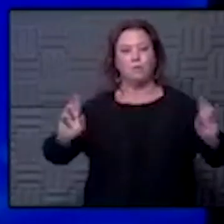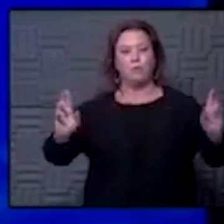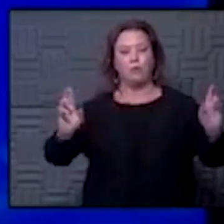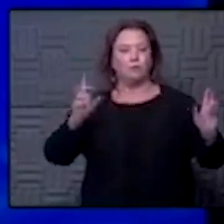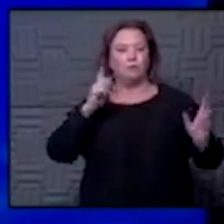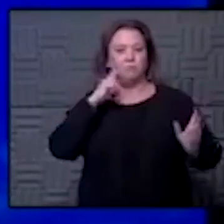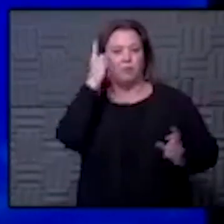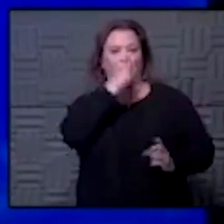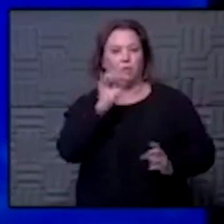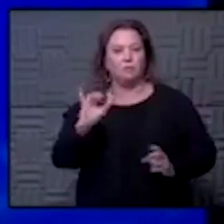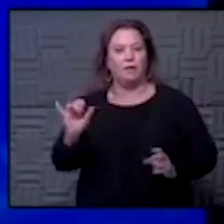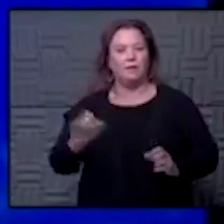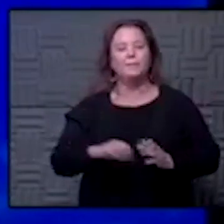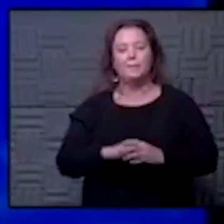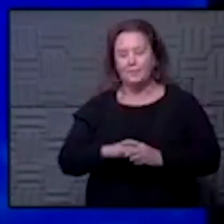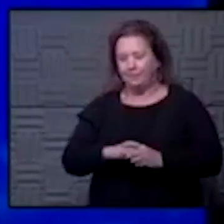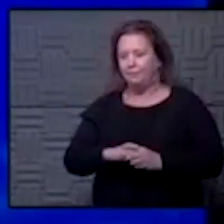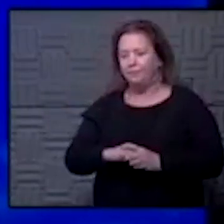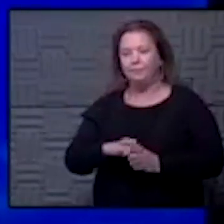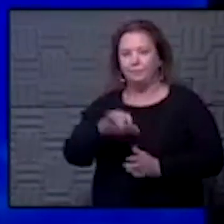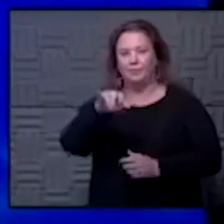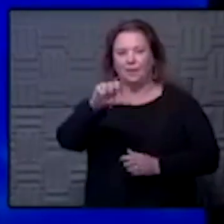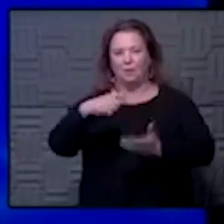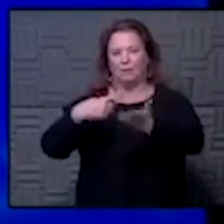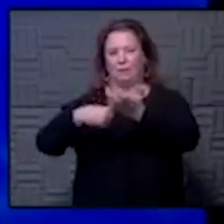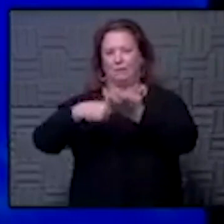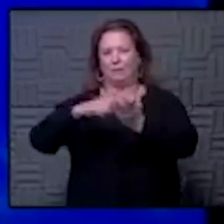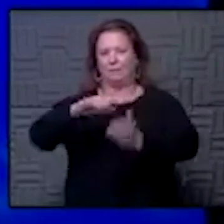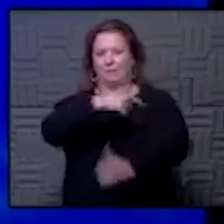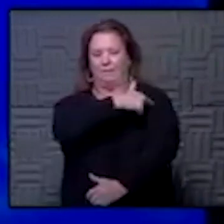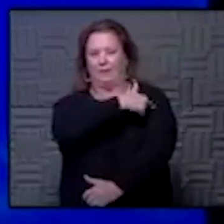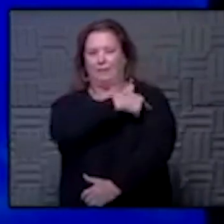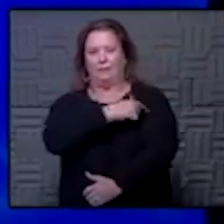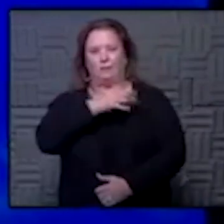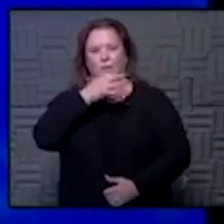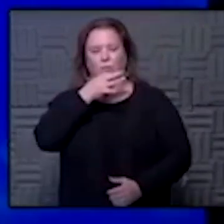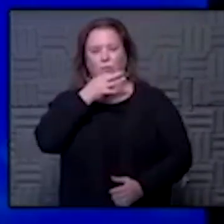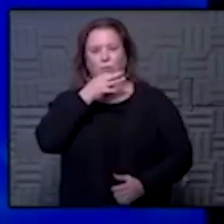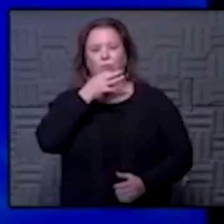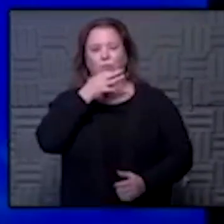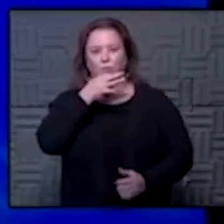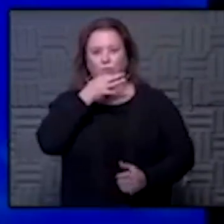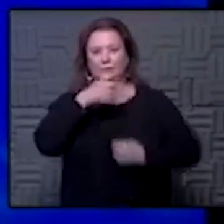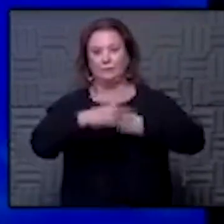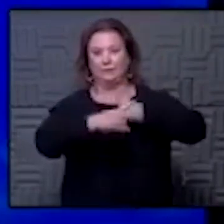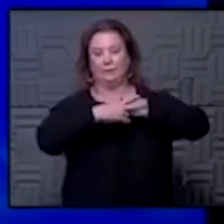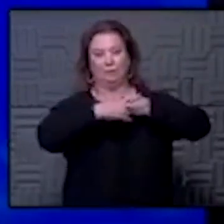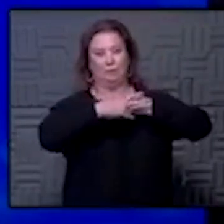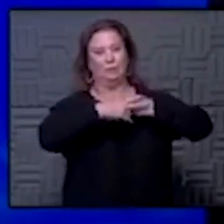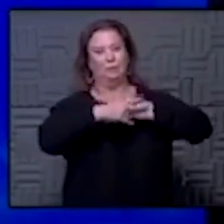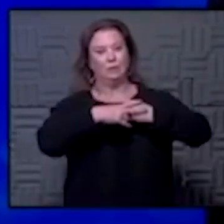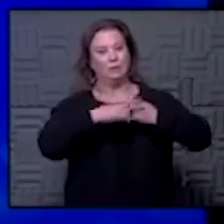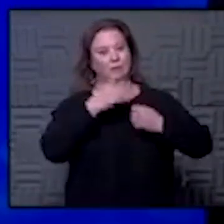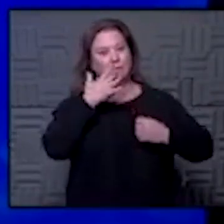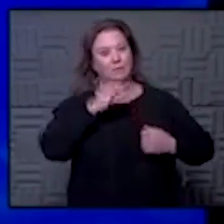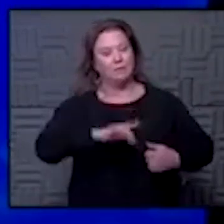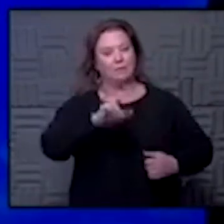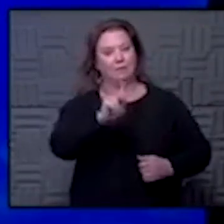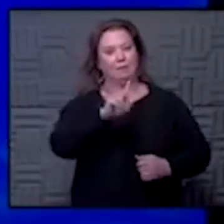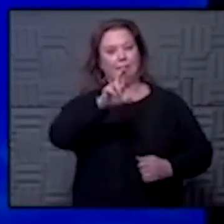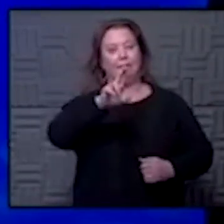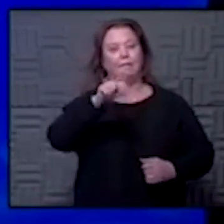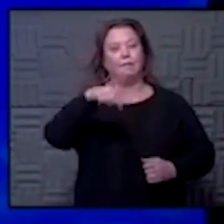like? And I think we're going to have a pretty thorough discussion about the vaccines in a moment. I will tell you on the storage side, that's one thing we're very lucky about at